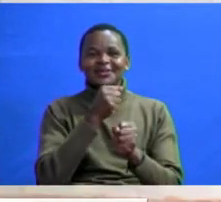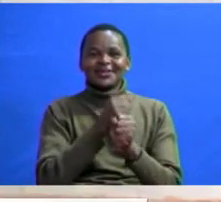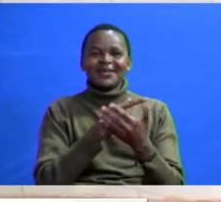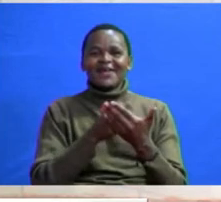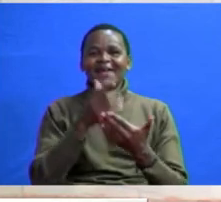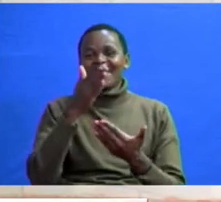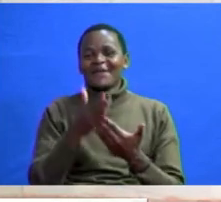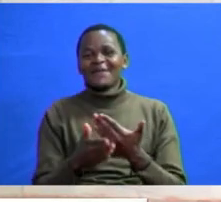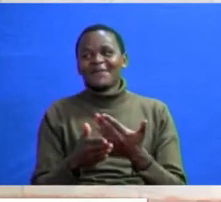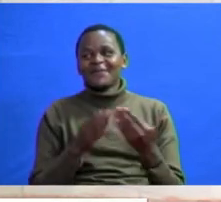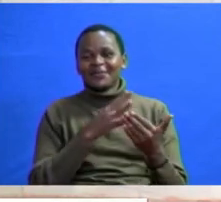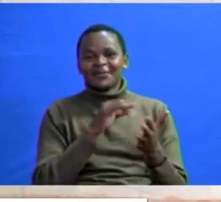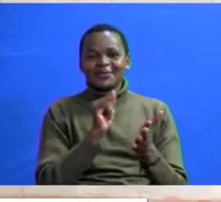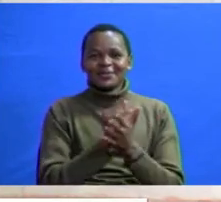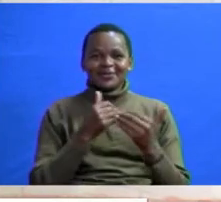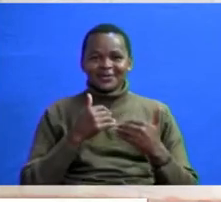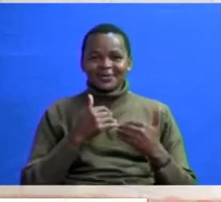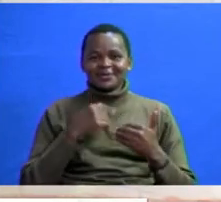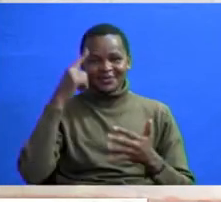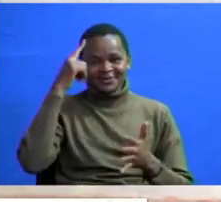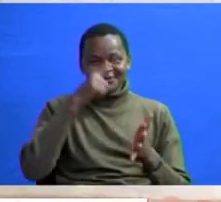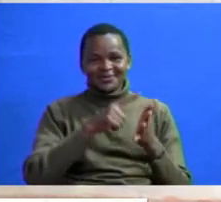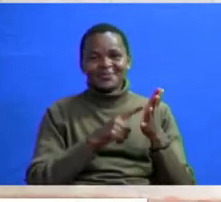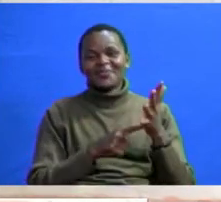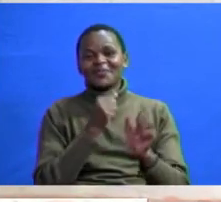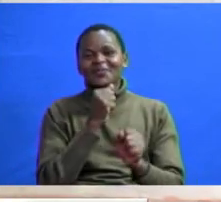weekends. And I have no clue